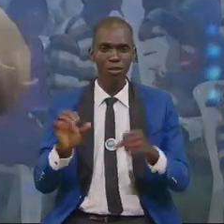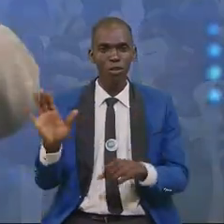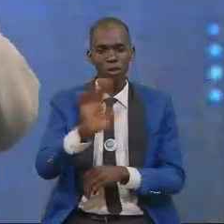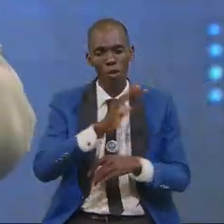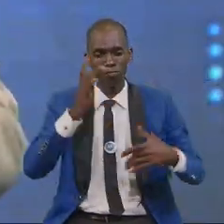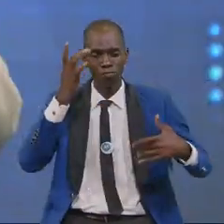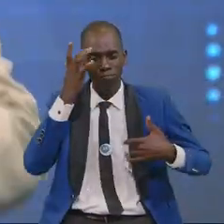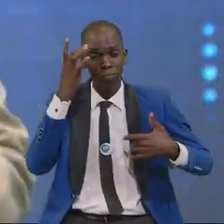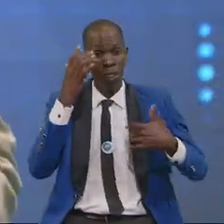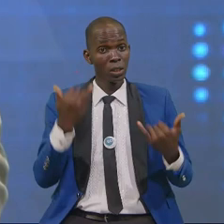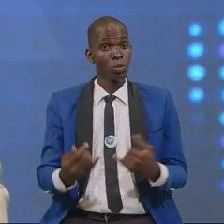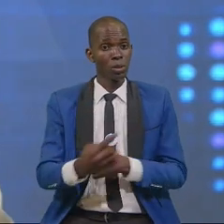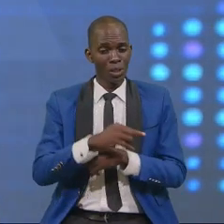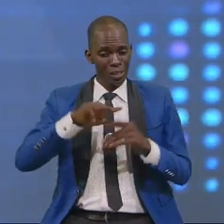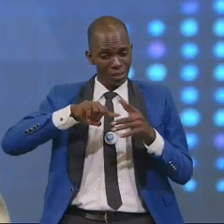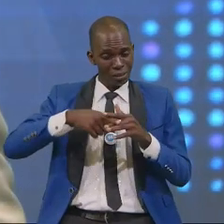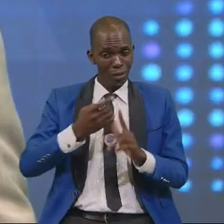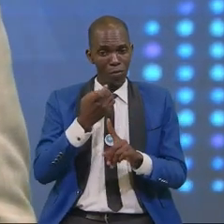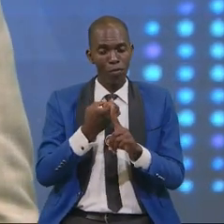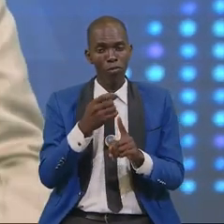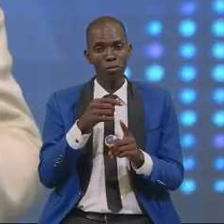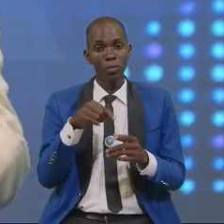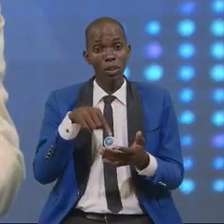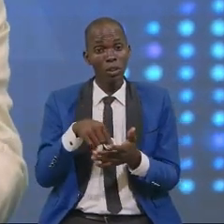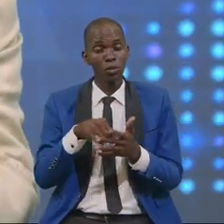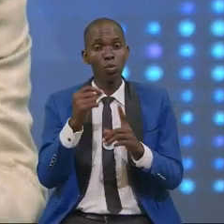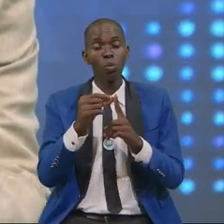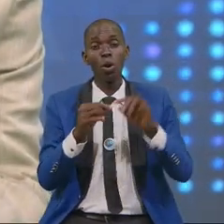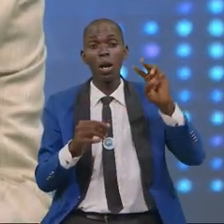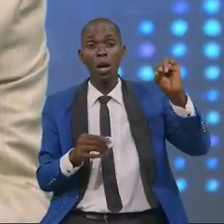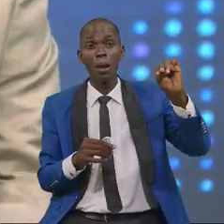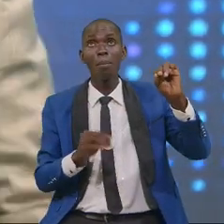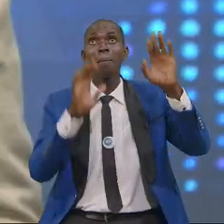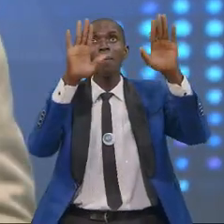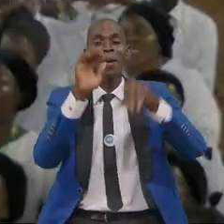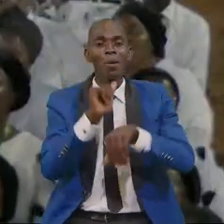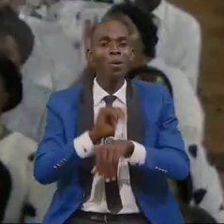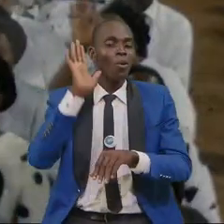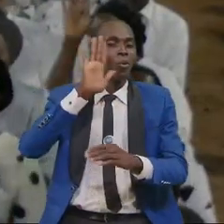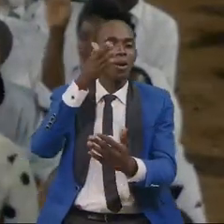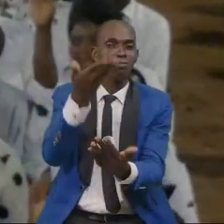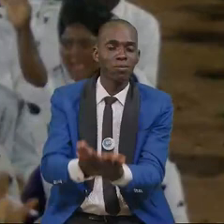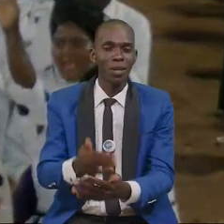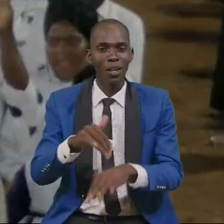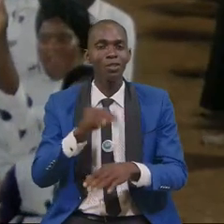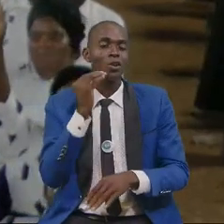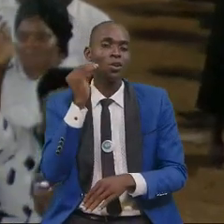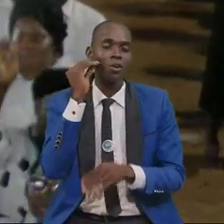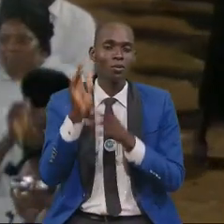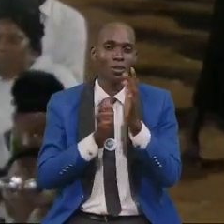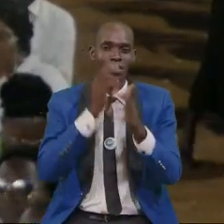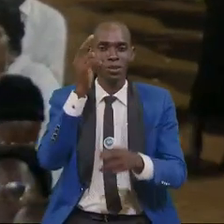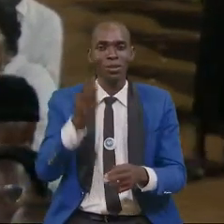today. Starting with this miracle will land at your doorstep. We're looking at